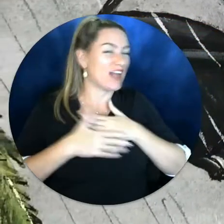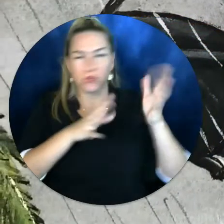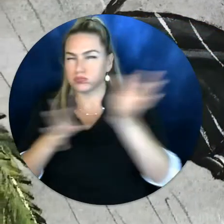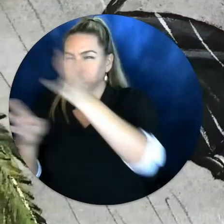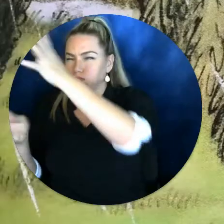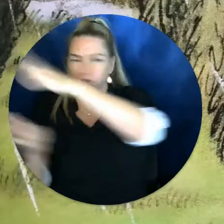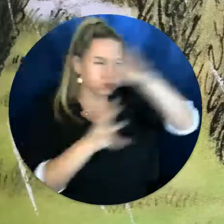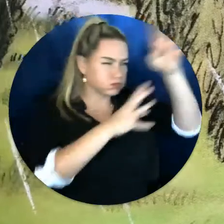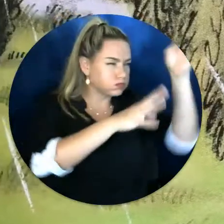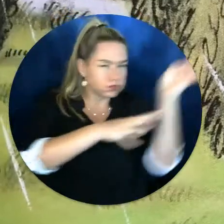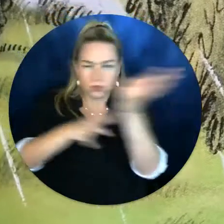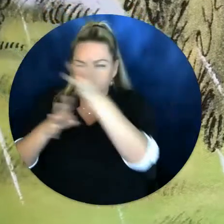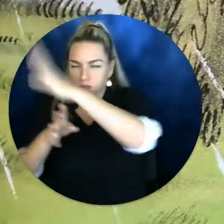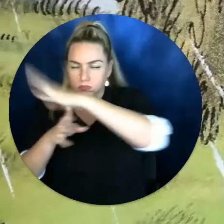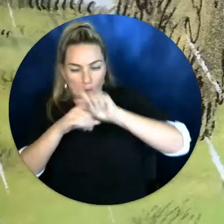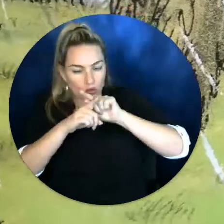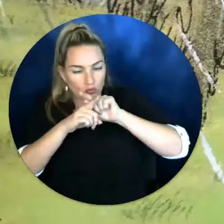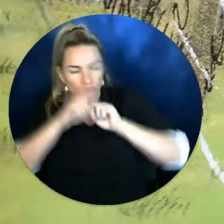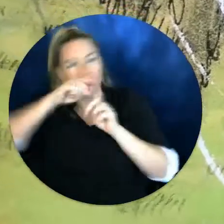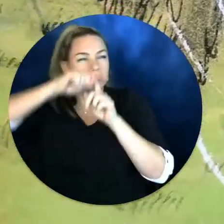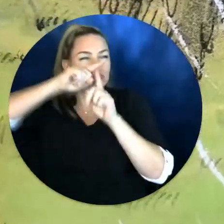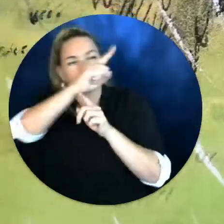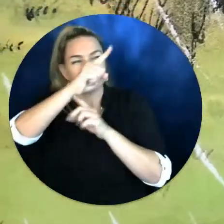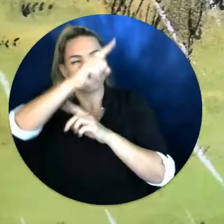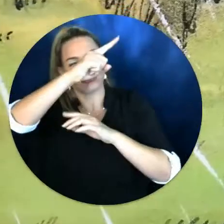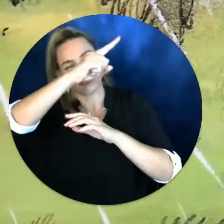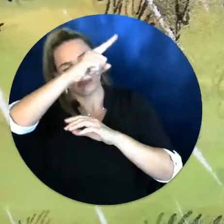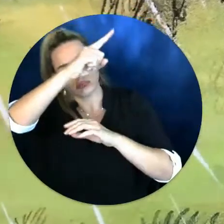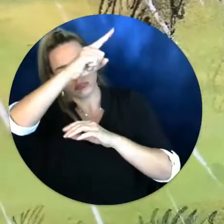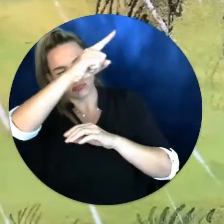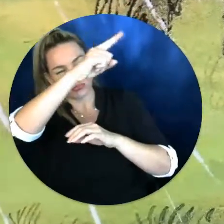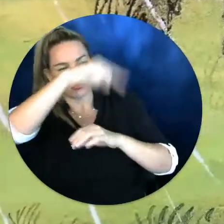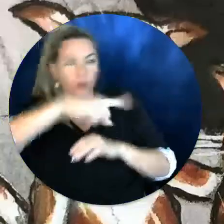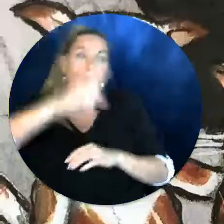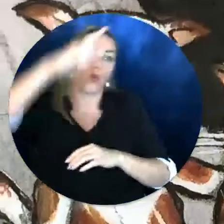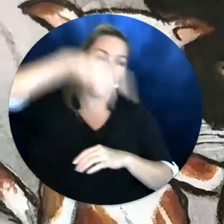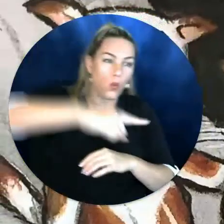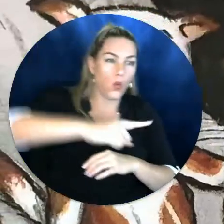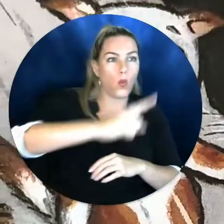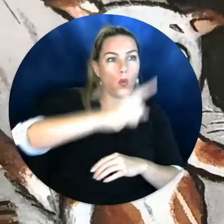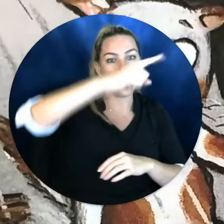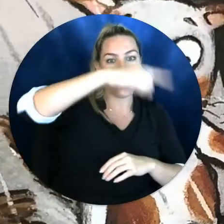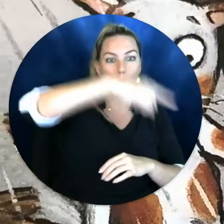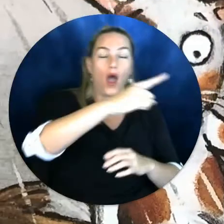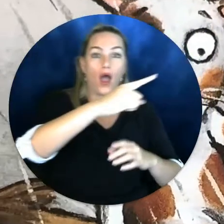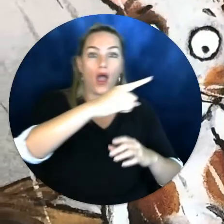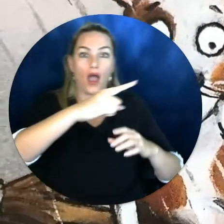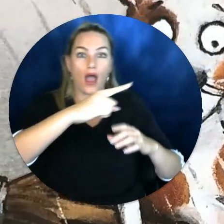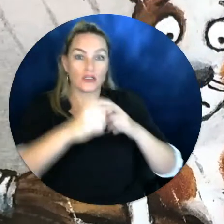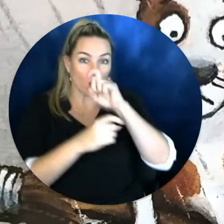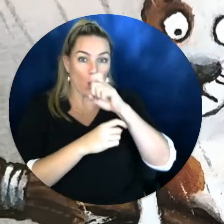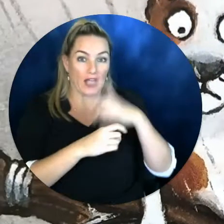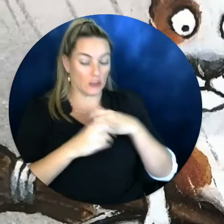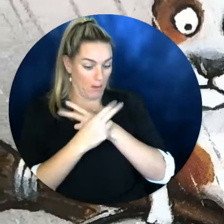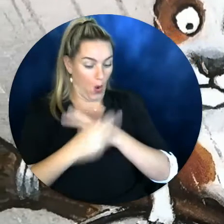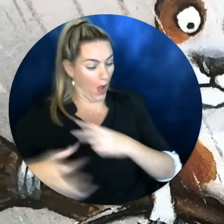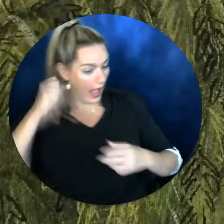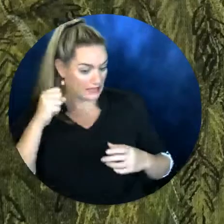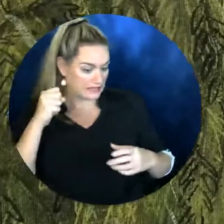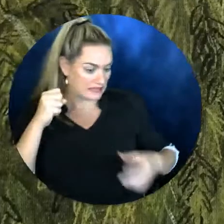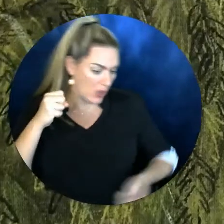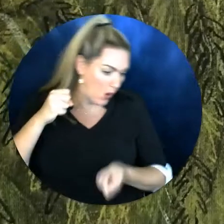blew. They shot through the sky to the back of beyond. The witch clutched her bow, but